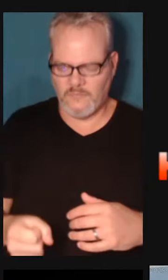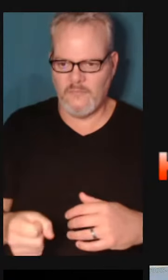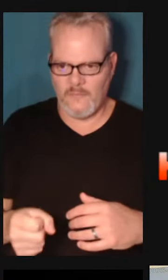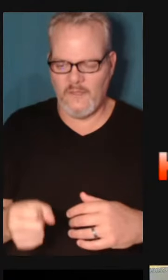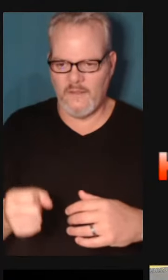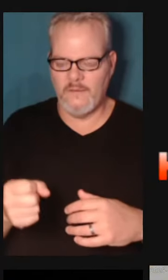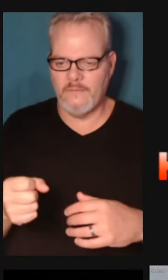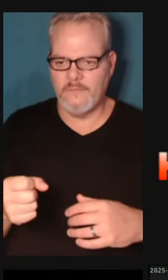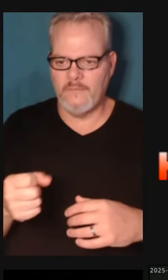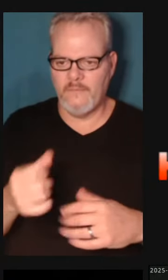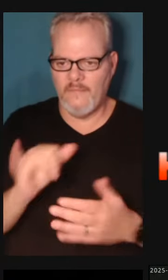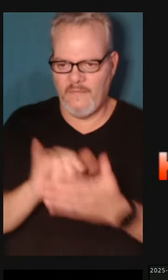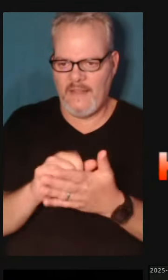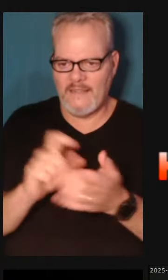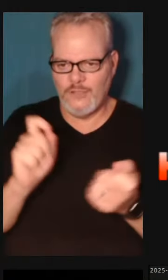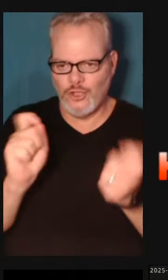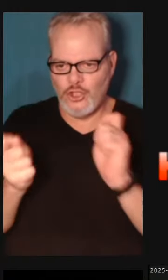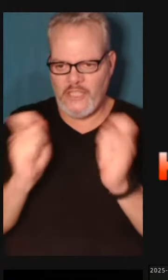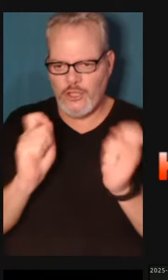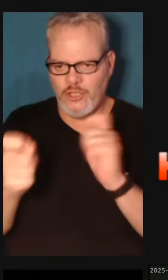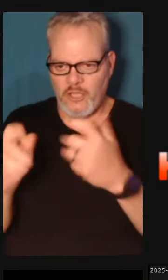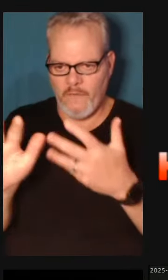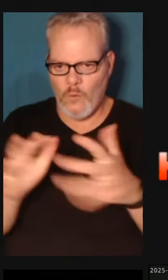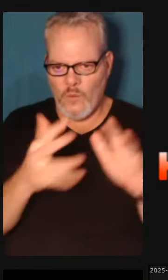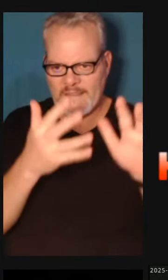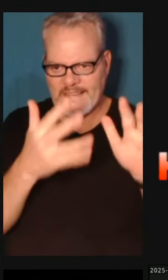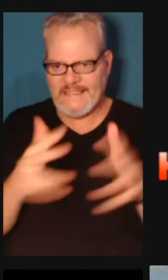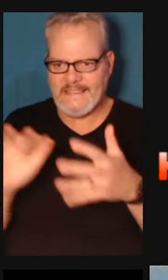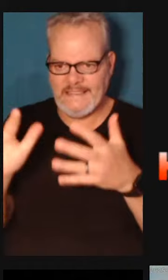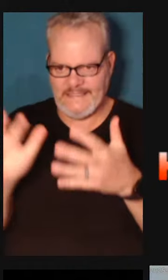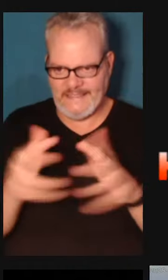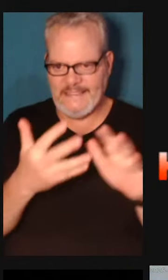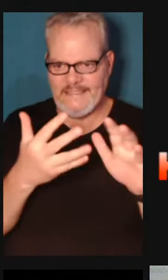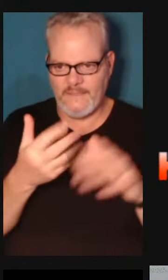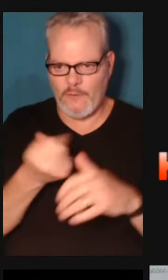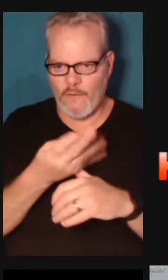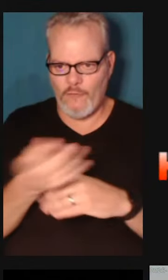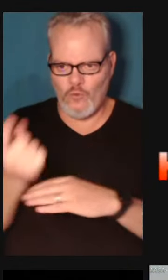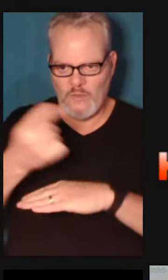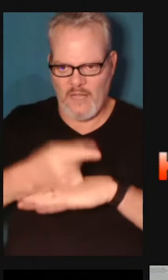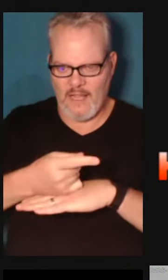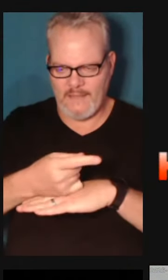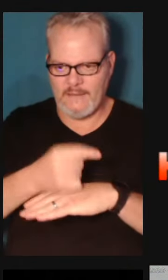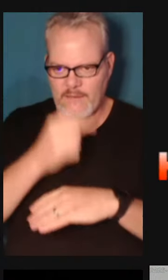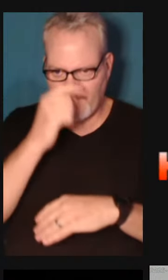Again, changing, swirling around during these few days here.